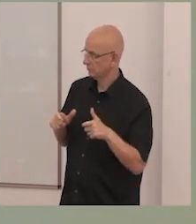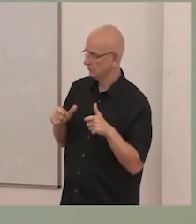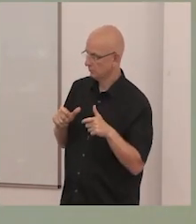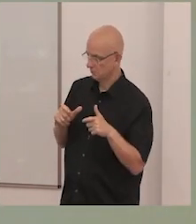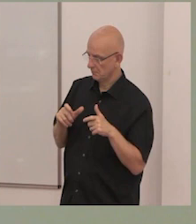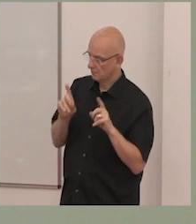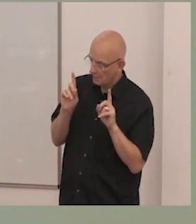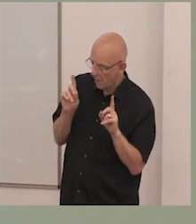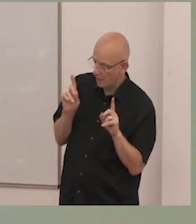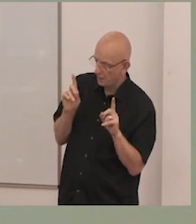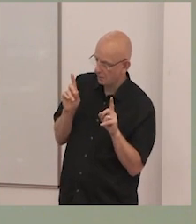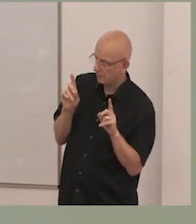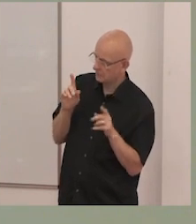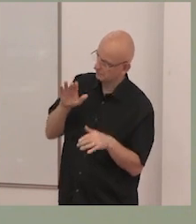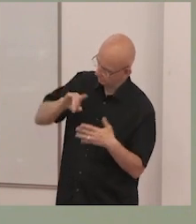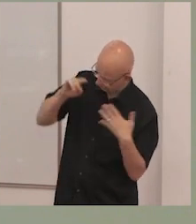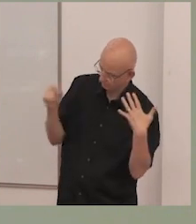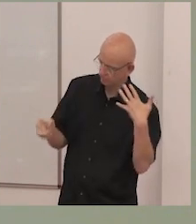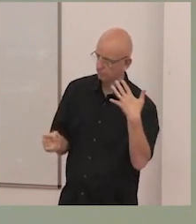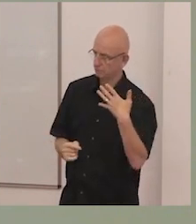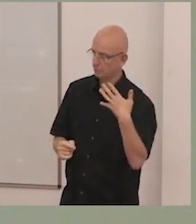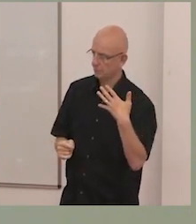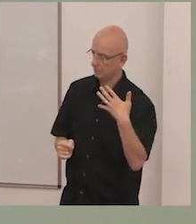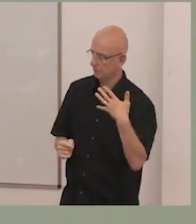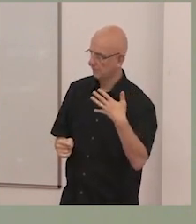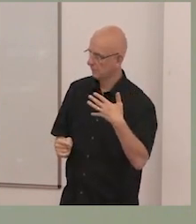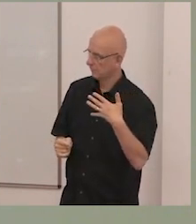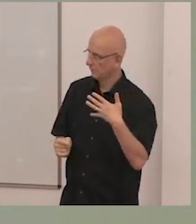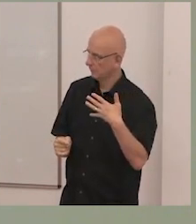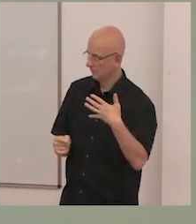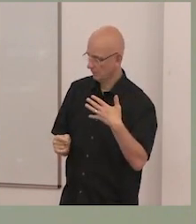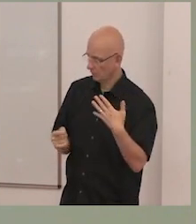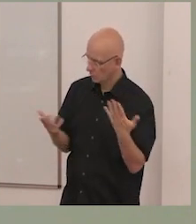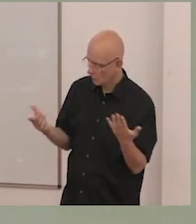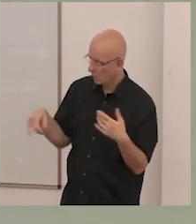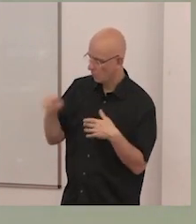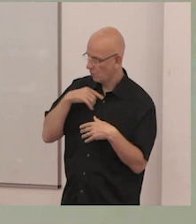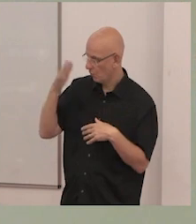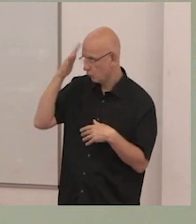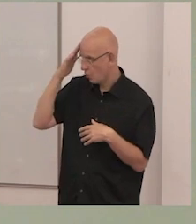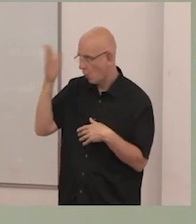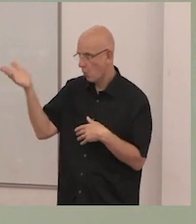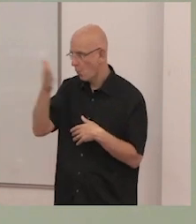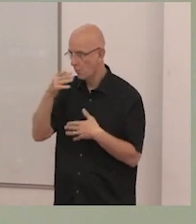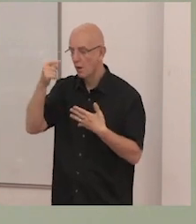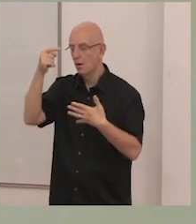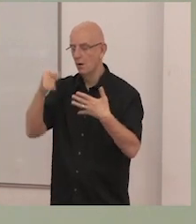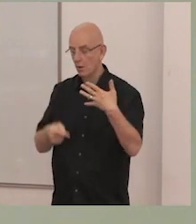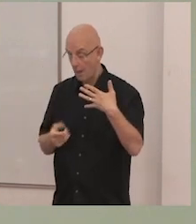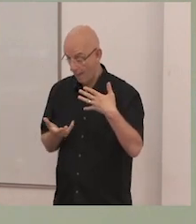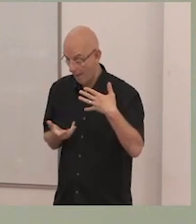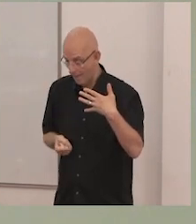from reality what happens with such recommendations, that many countries are using this